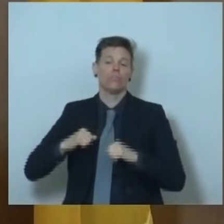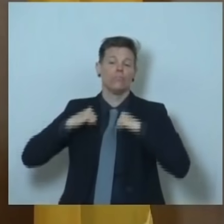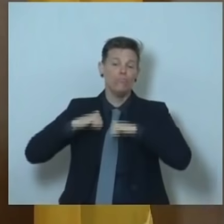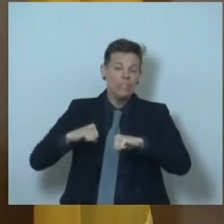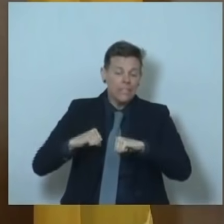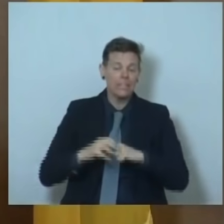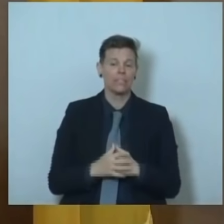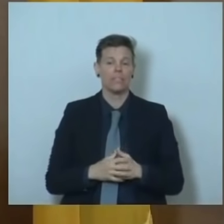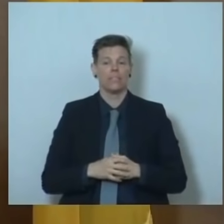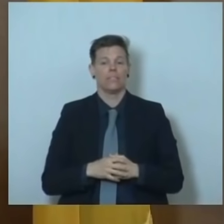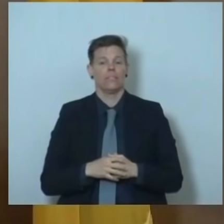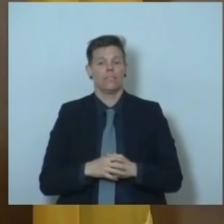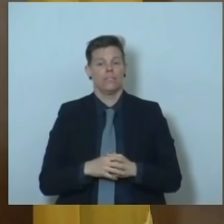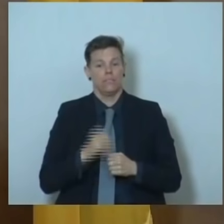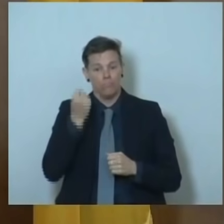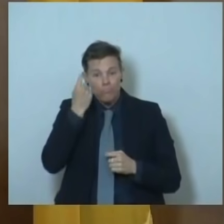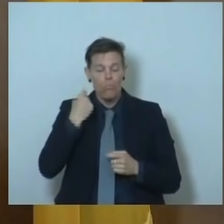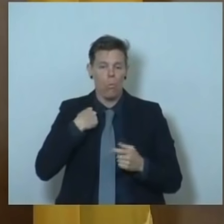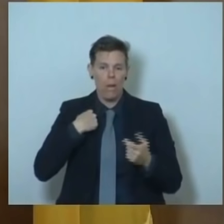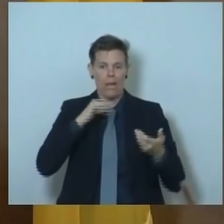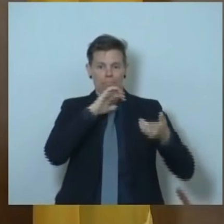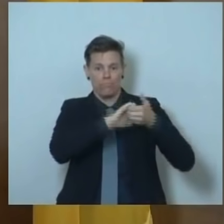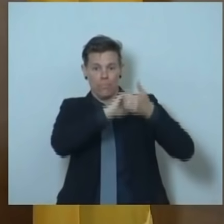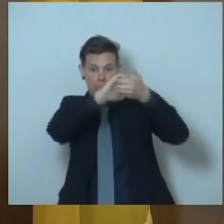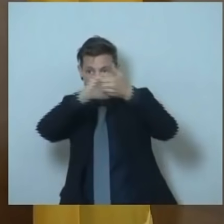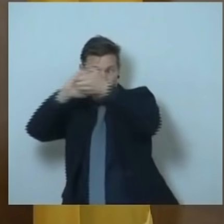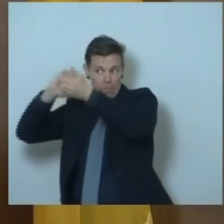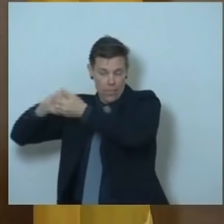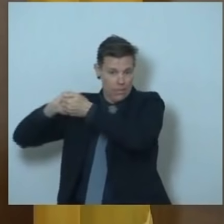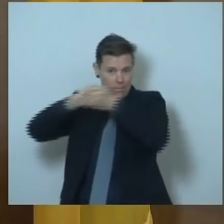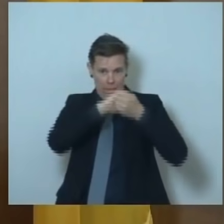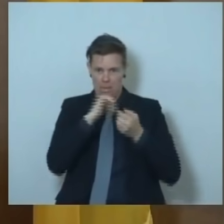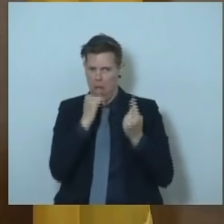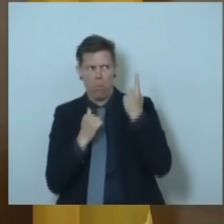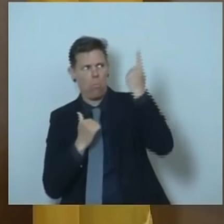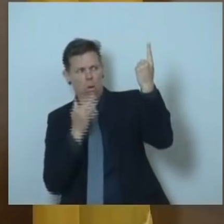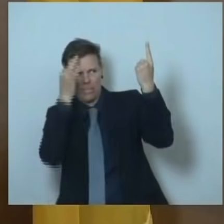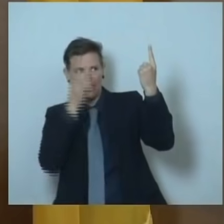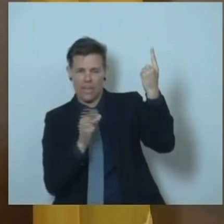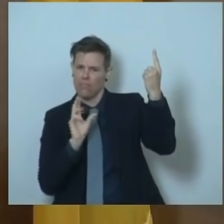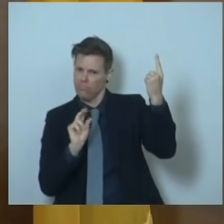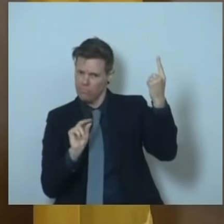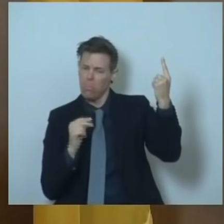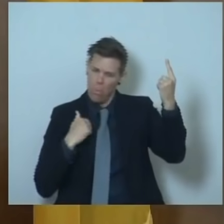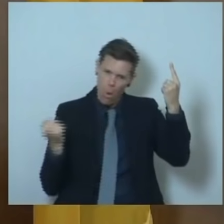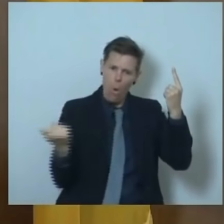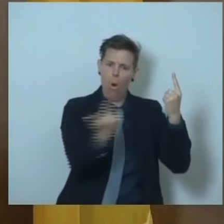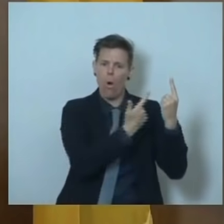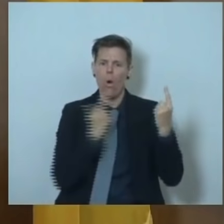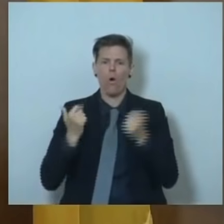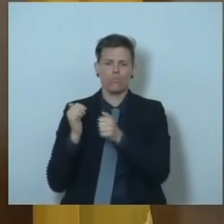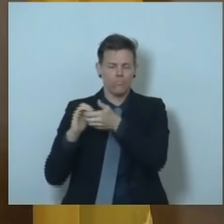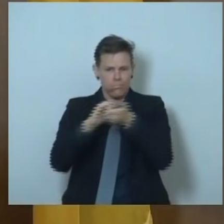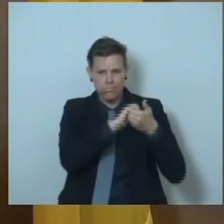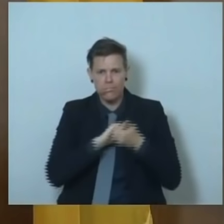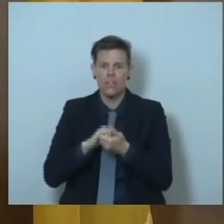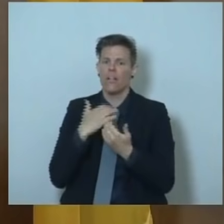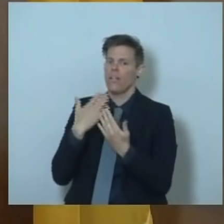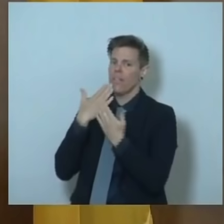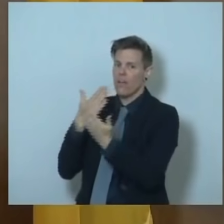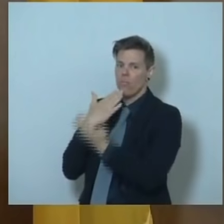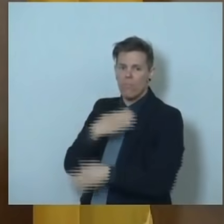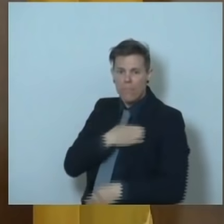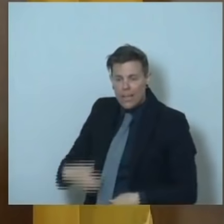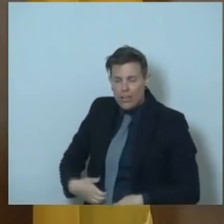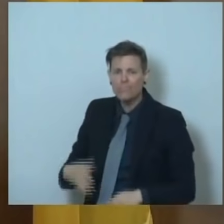individual effort. I want to thank them for their incredible leadership. I want to thank the mayor and every single legislative leader and